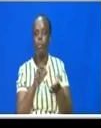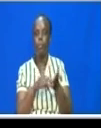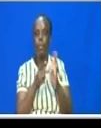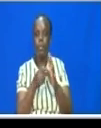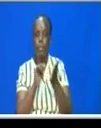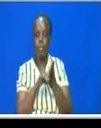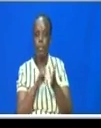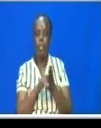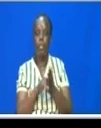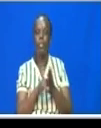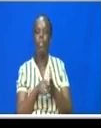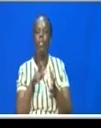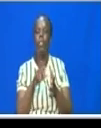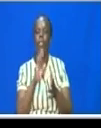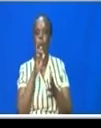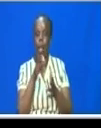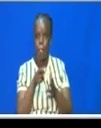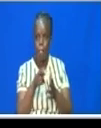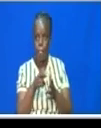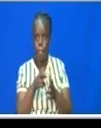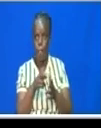means these are the